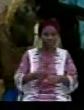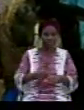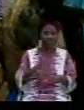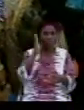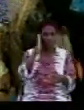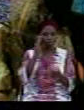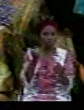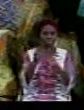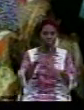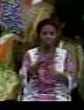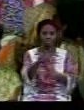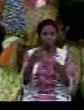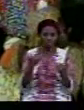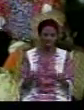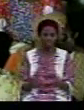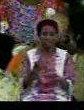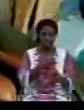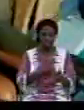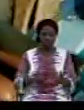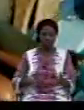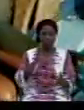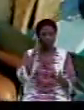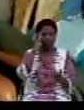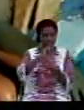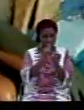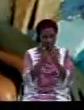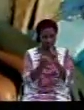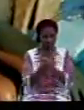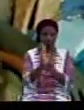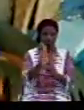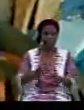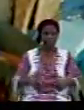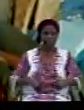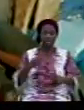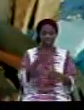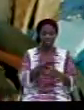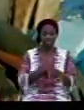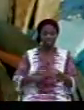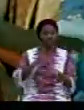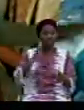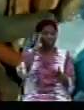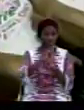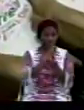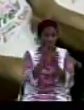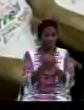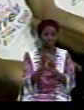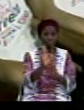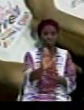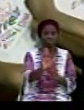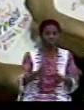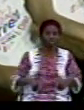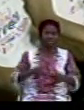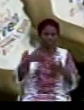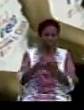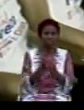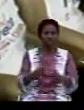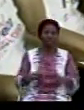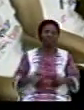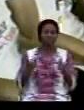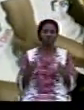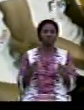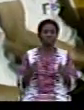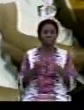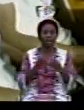The Lord will transform your life. The Lord will change your life. New life.